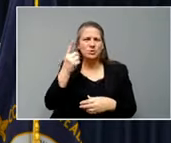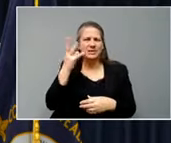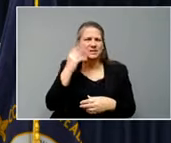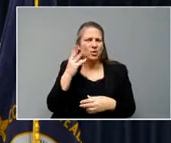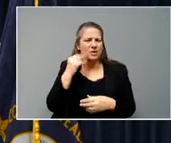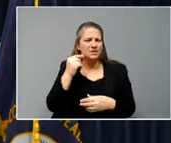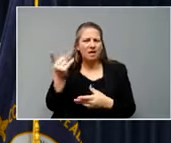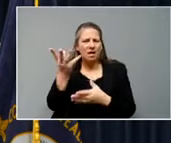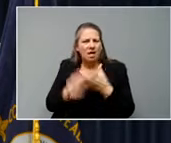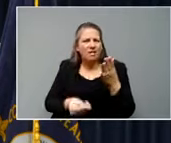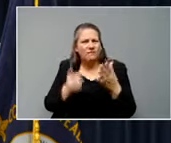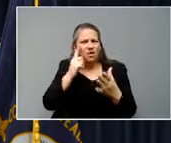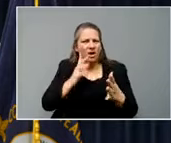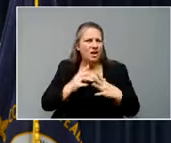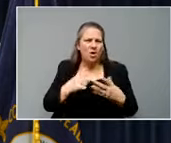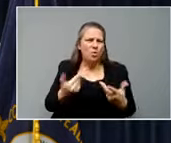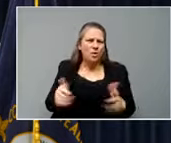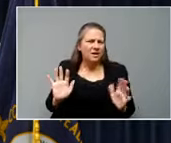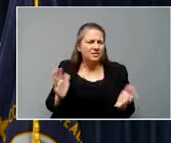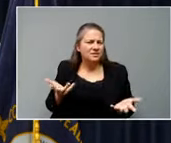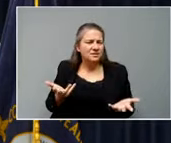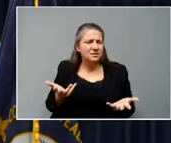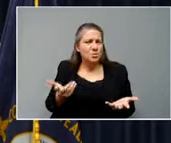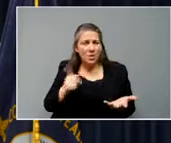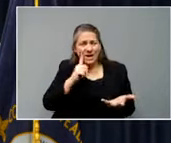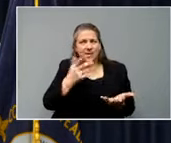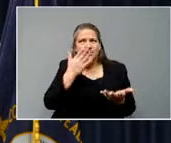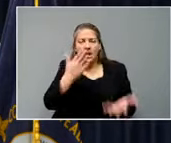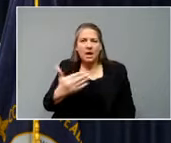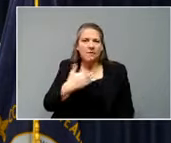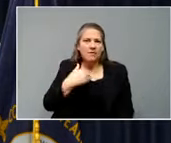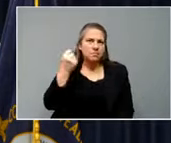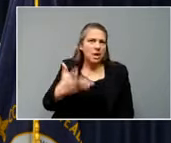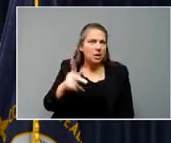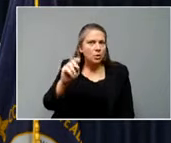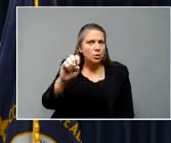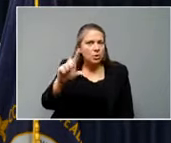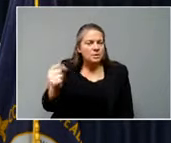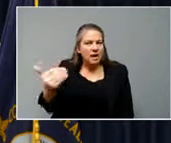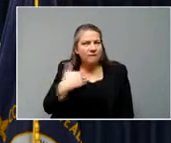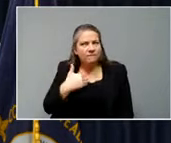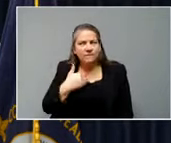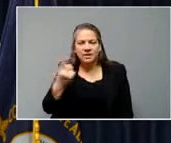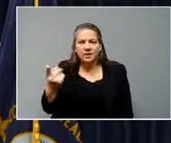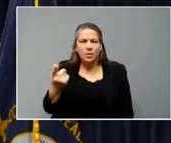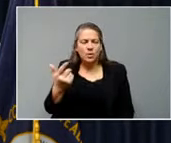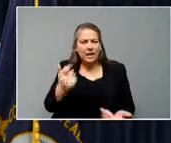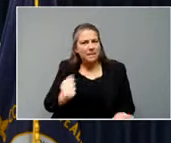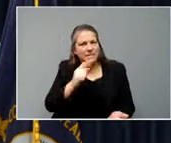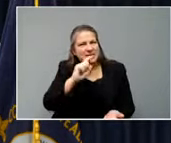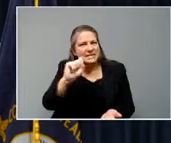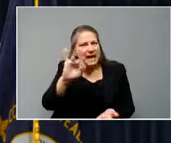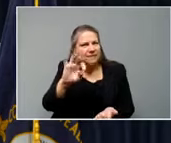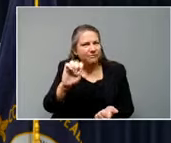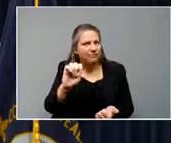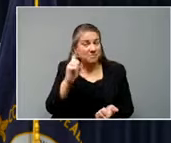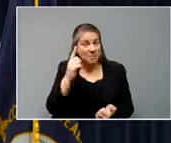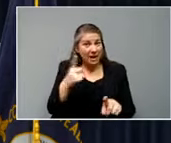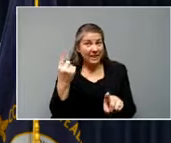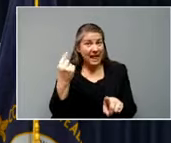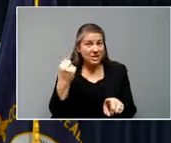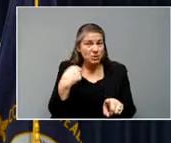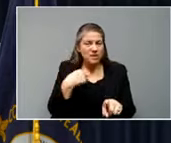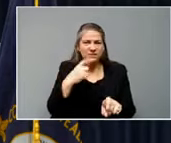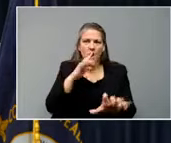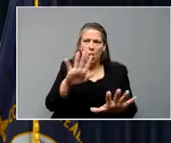there are so many tools that can make it now safer to get together when, last year we were having to say, have it as small